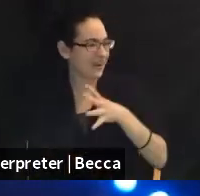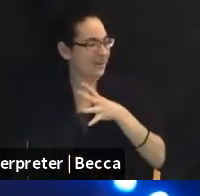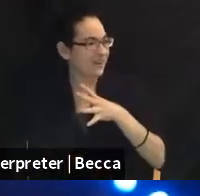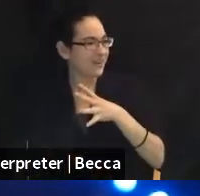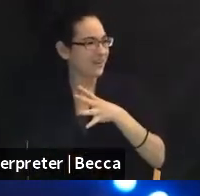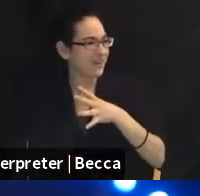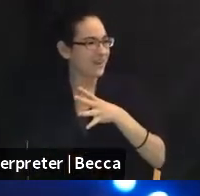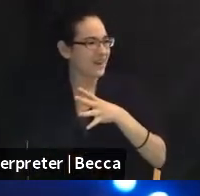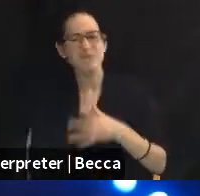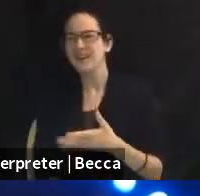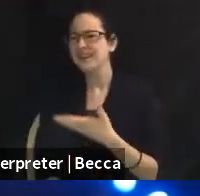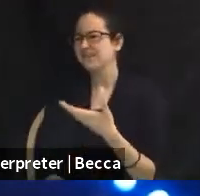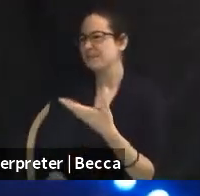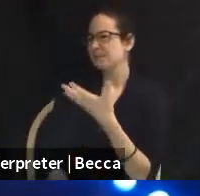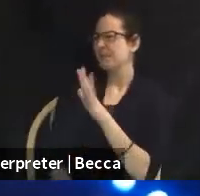but mom,